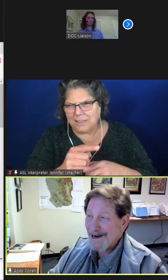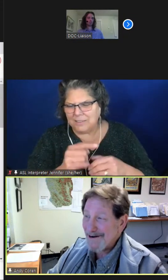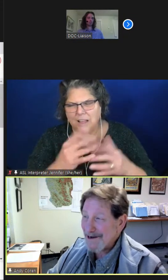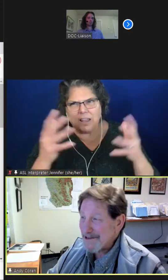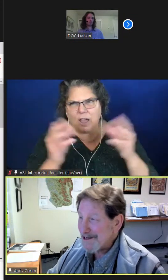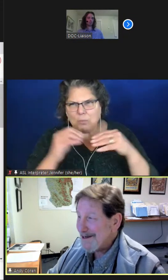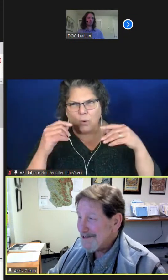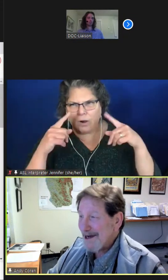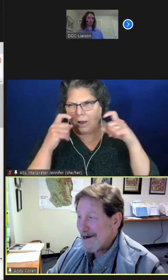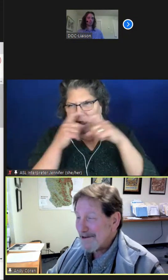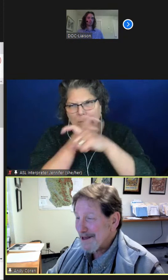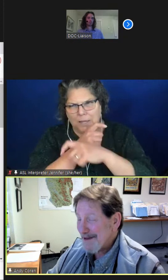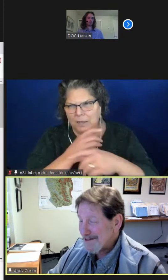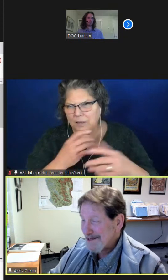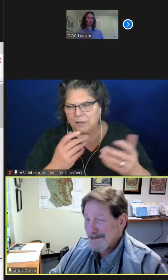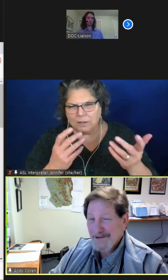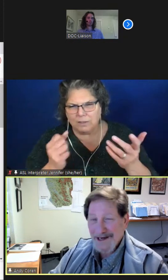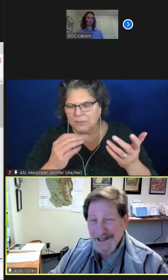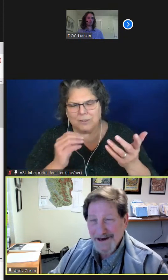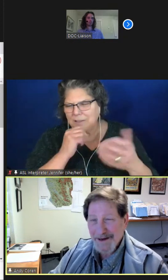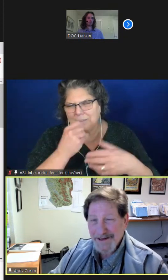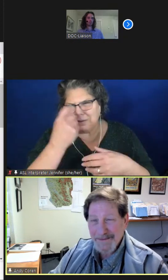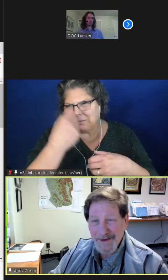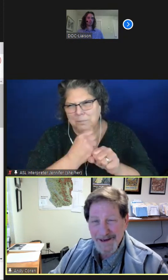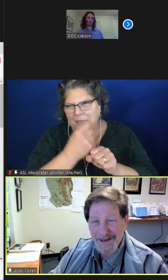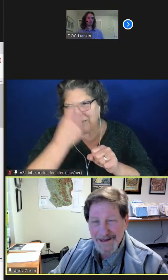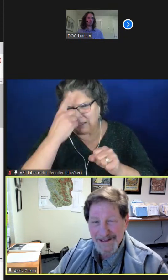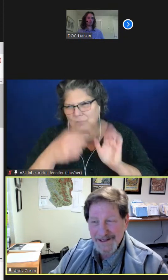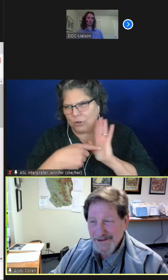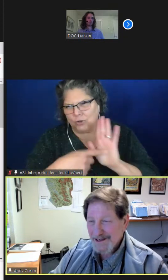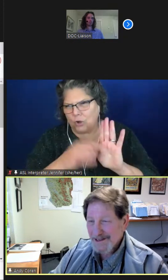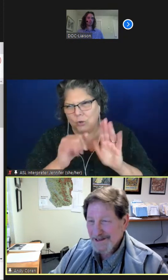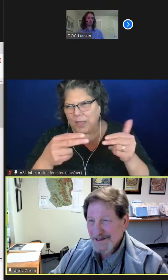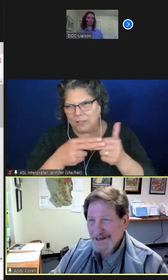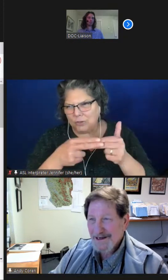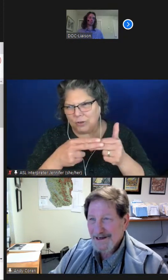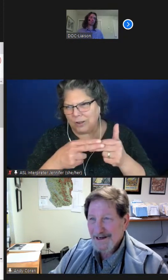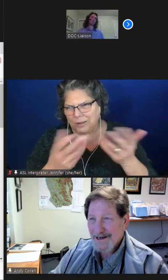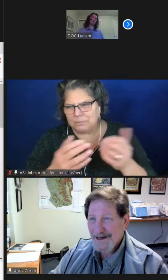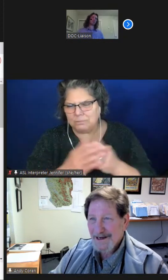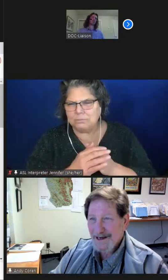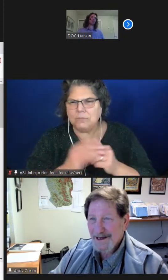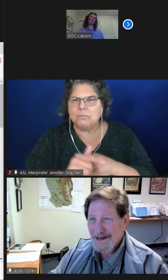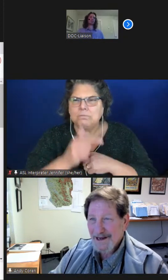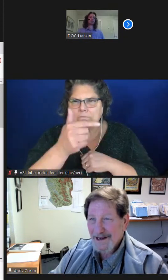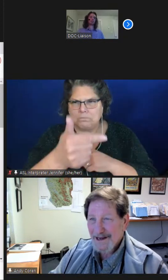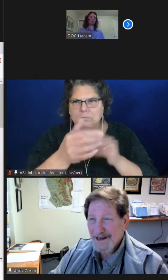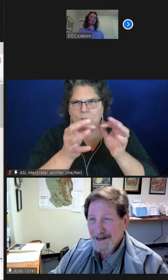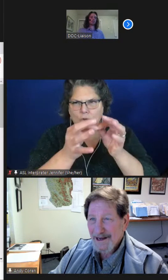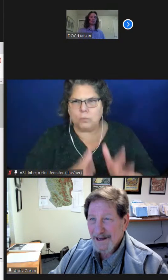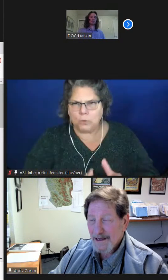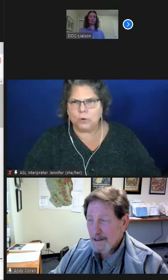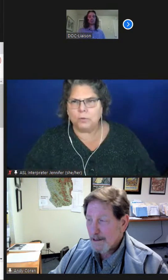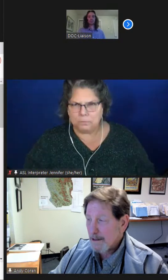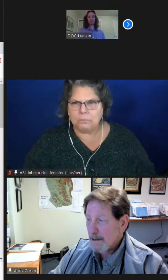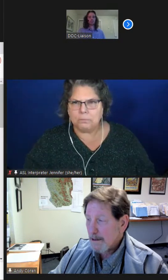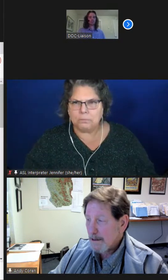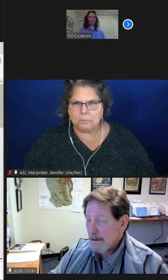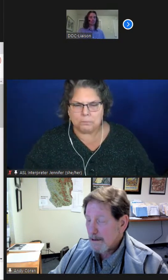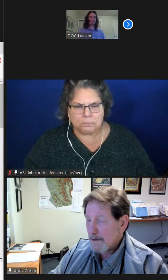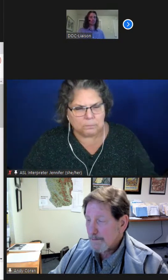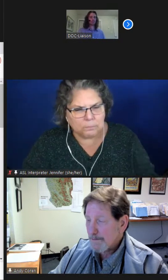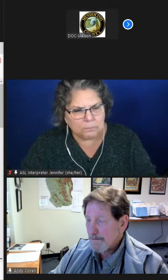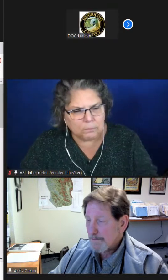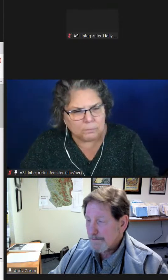complex scenarios. So I don't think it makes sense to flash that up on in this situation. Okay, but certainly, even